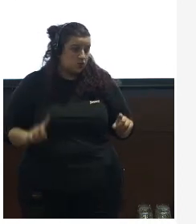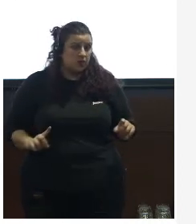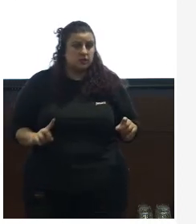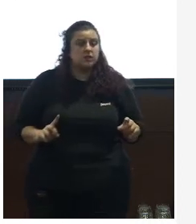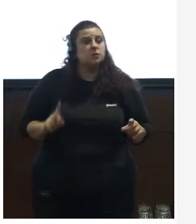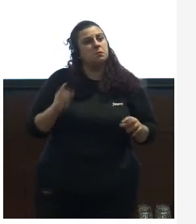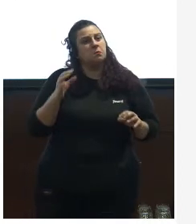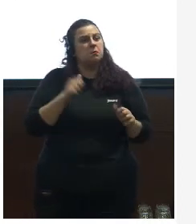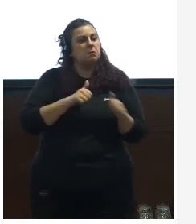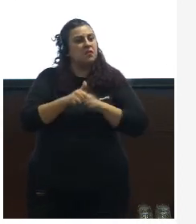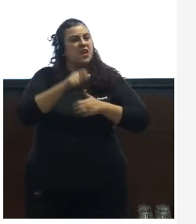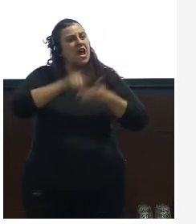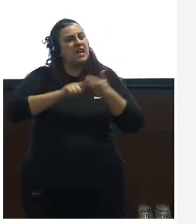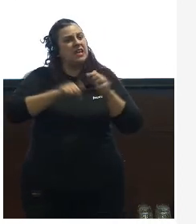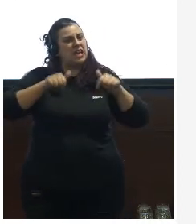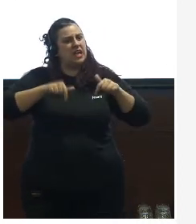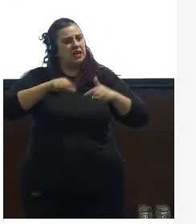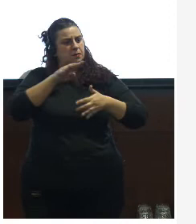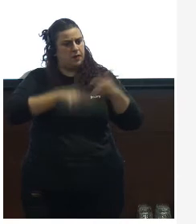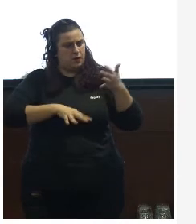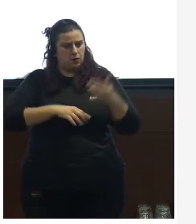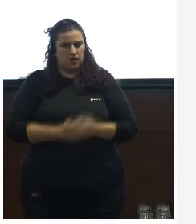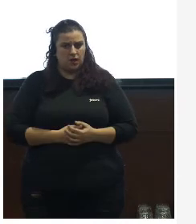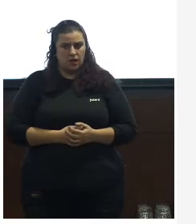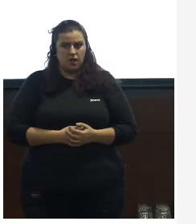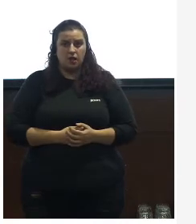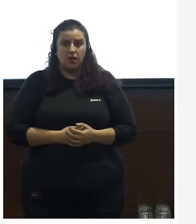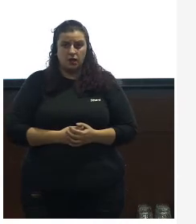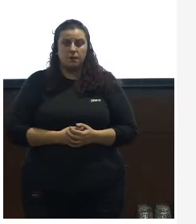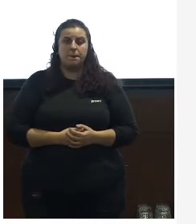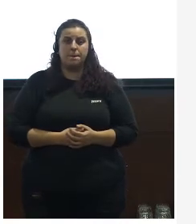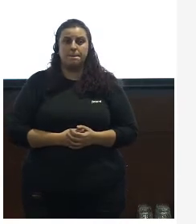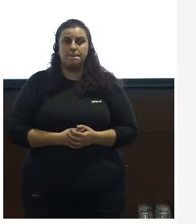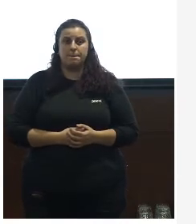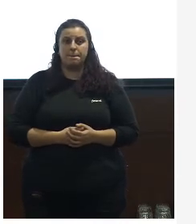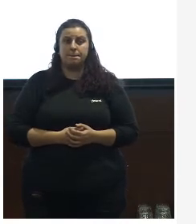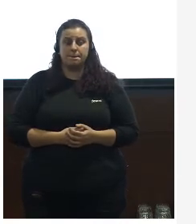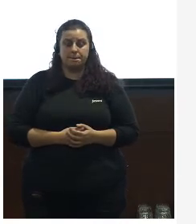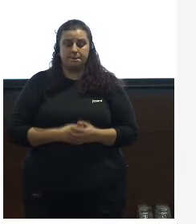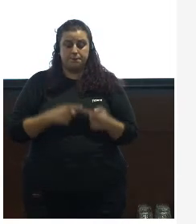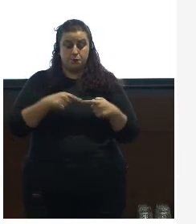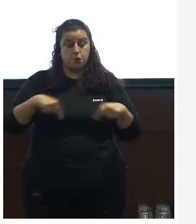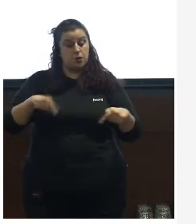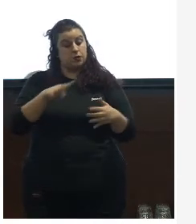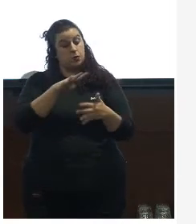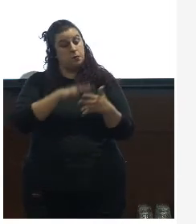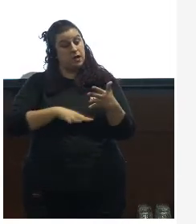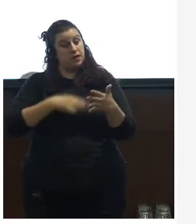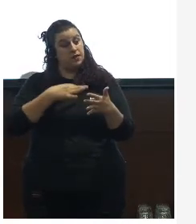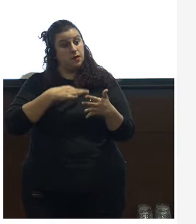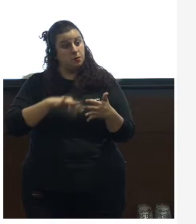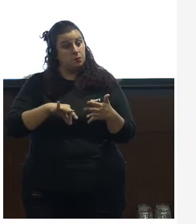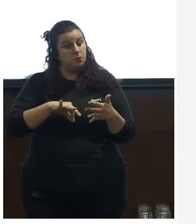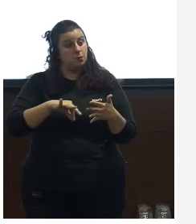In Barcelona, even, we have port authority to deliver inside the cruise cabin, which is quite unique. However, the amount of